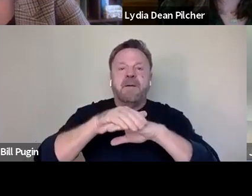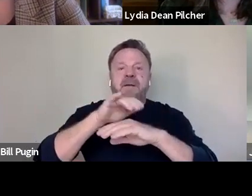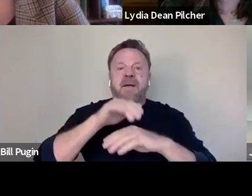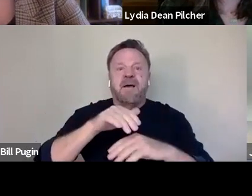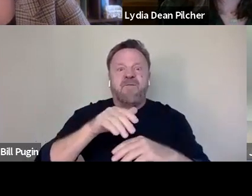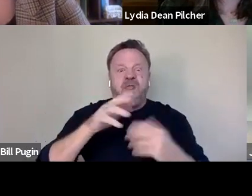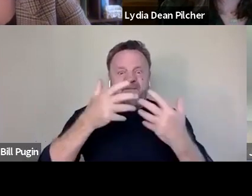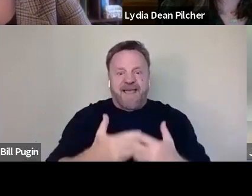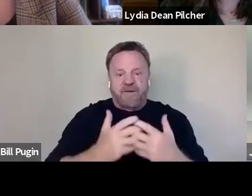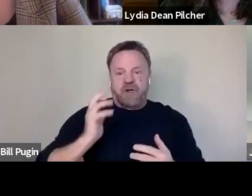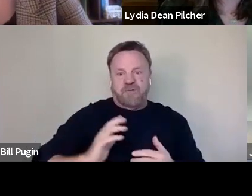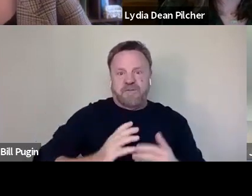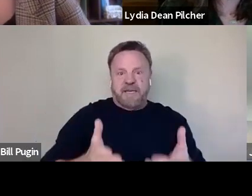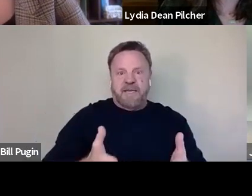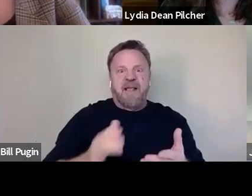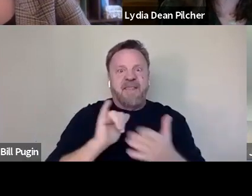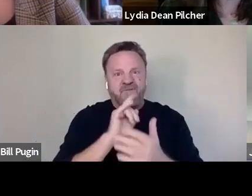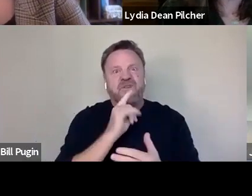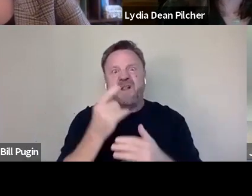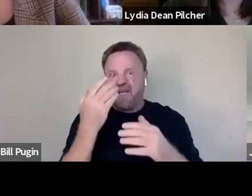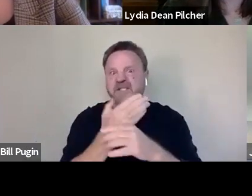beyond disturbing.